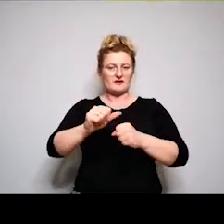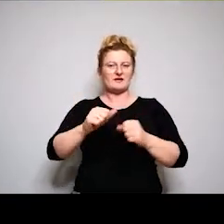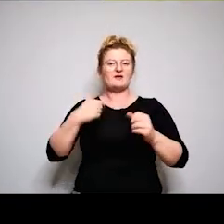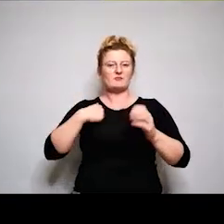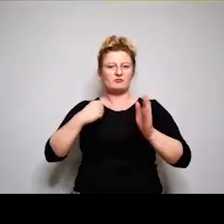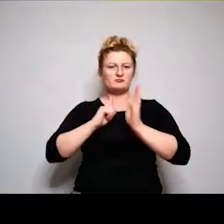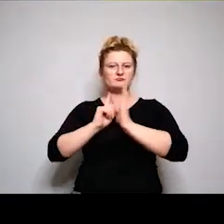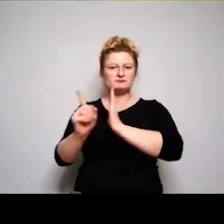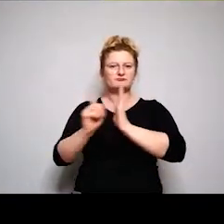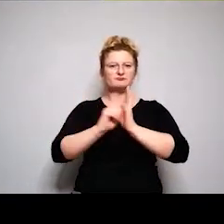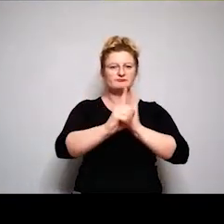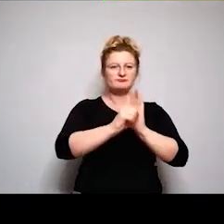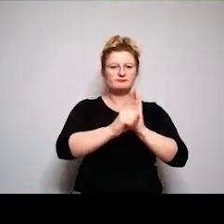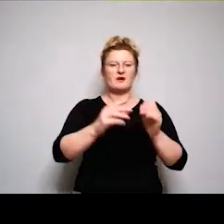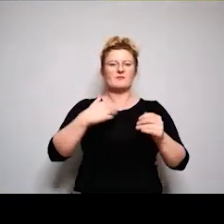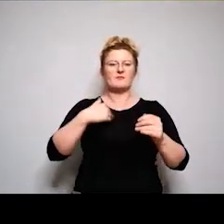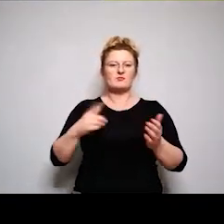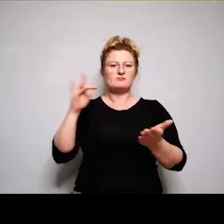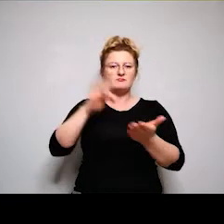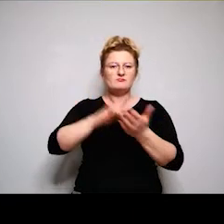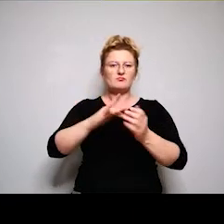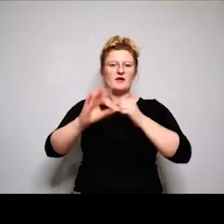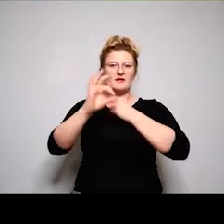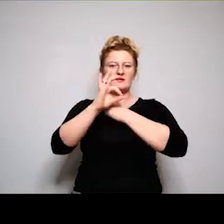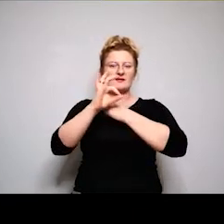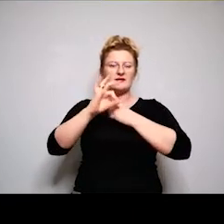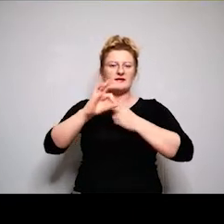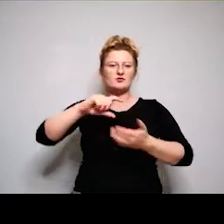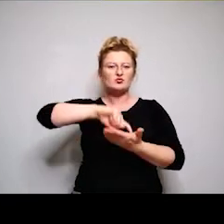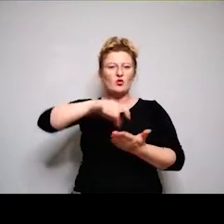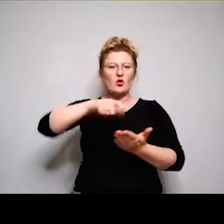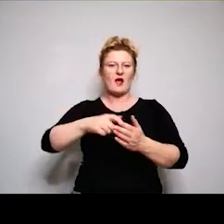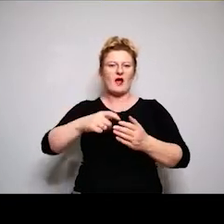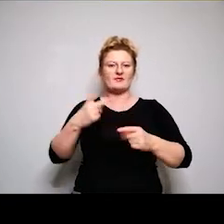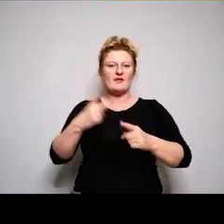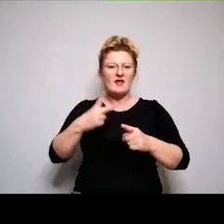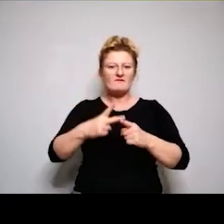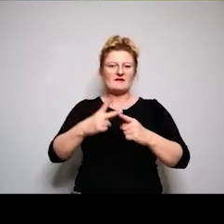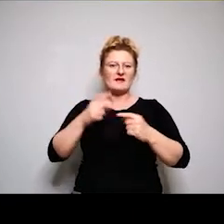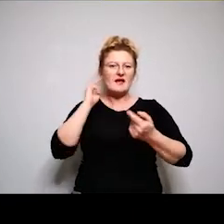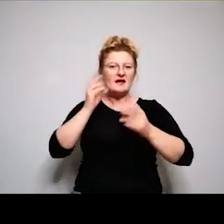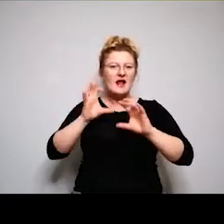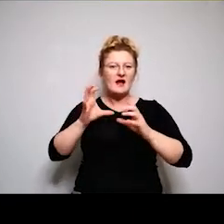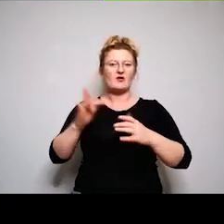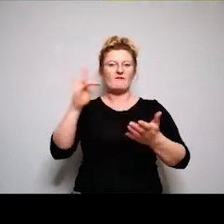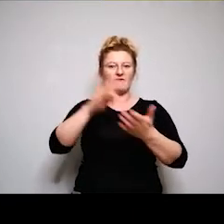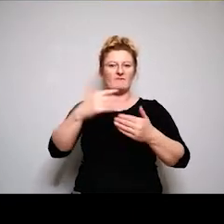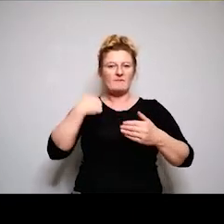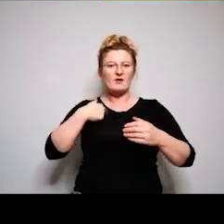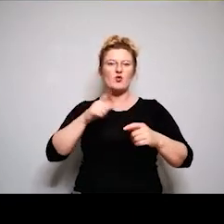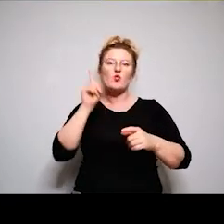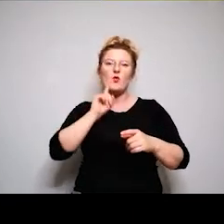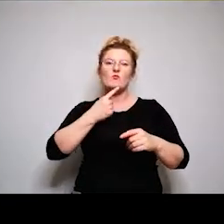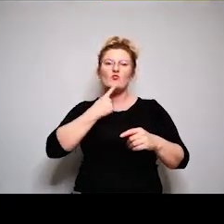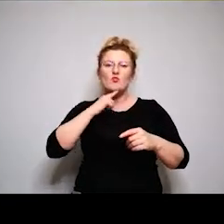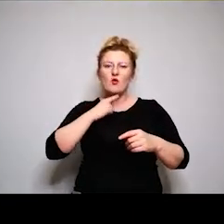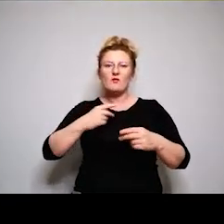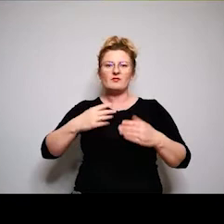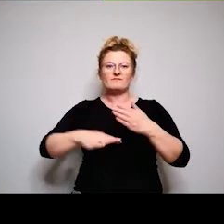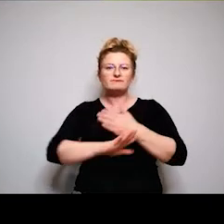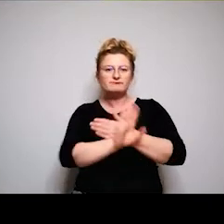you realize what a boy think when they are young and what changes there that they turn into a man that